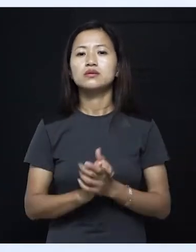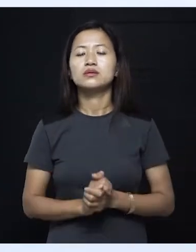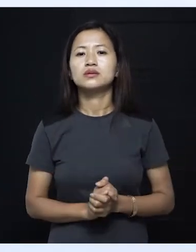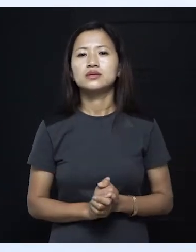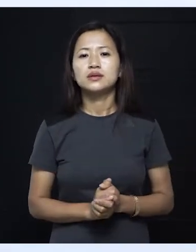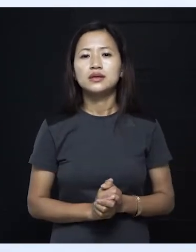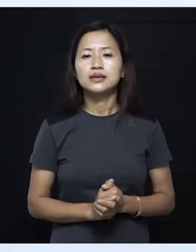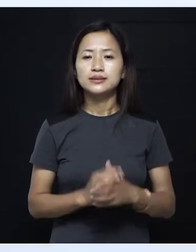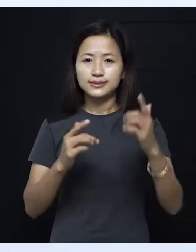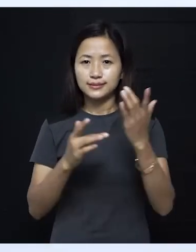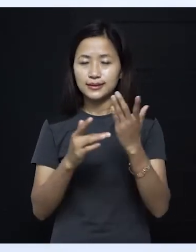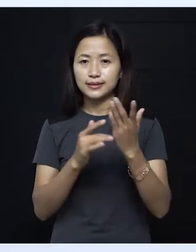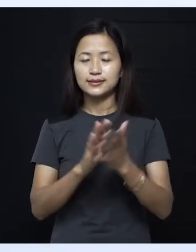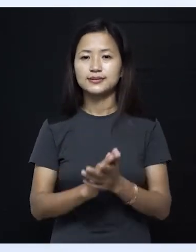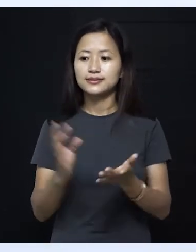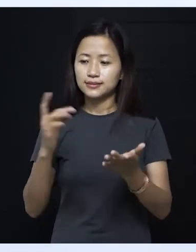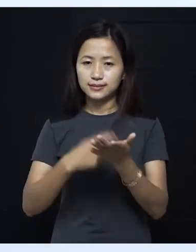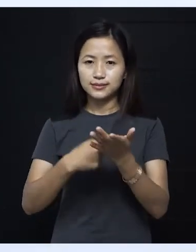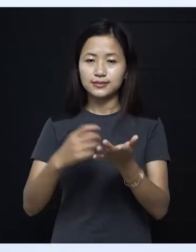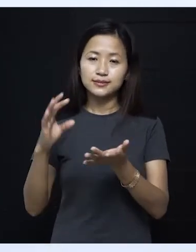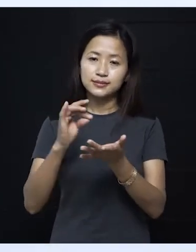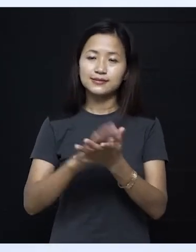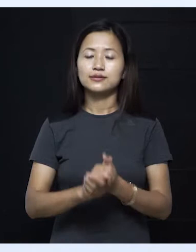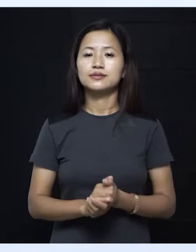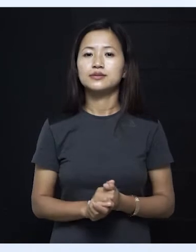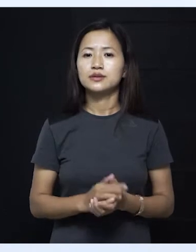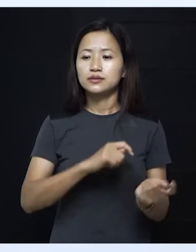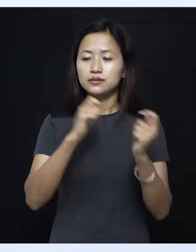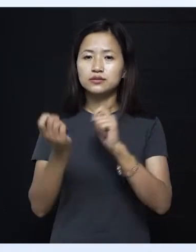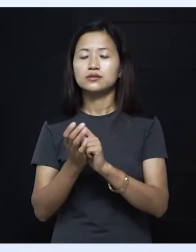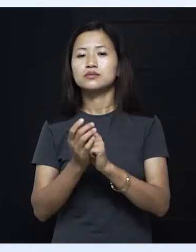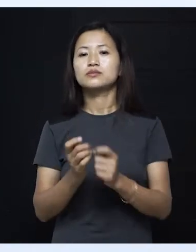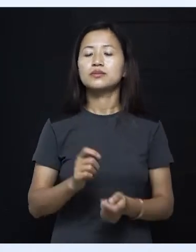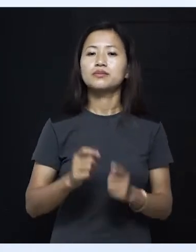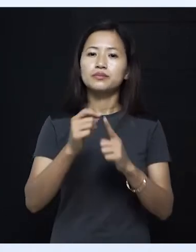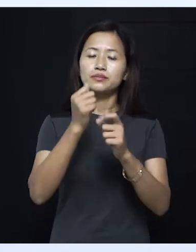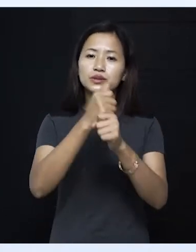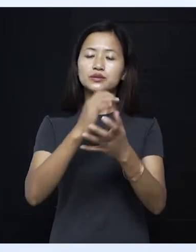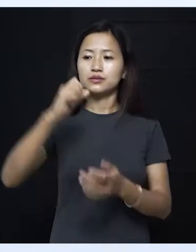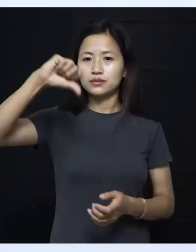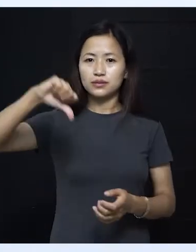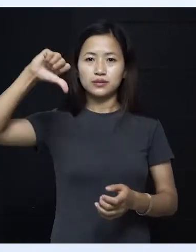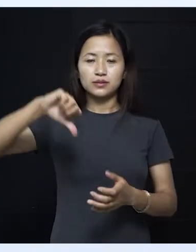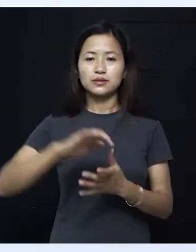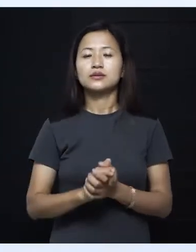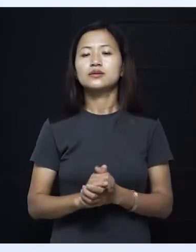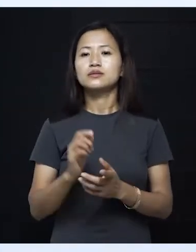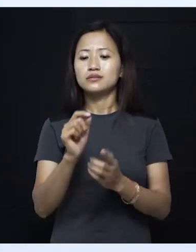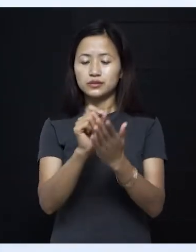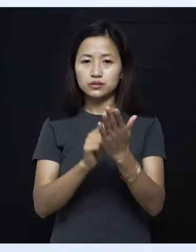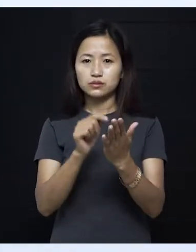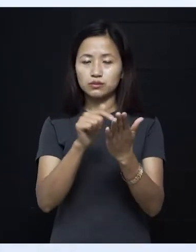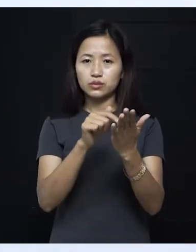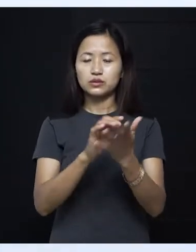we call it as technical reforms. Okay, now for this you turn to page 99. Okay, it has been written in points, so let's go